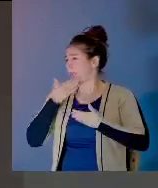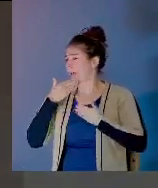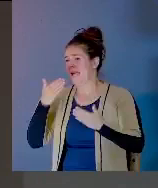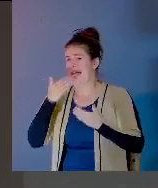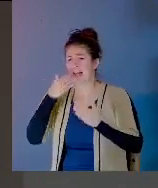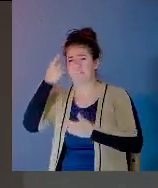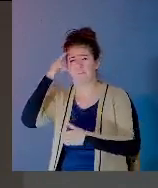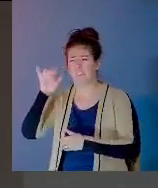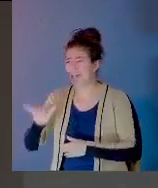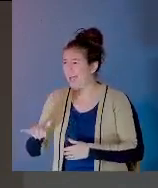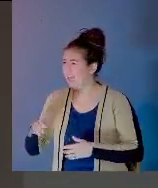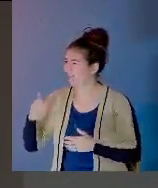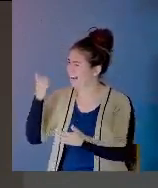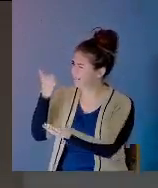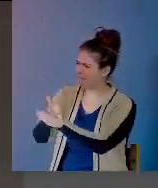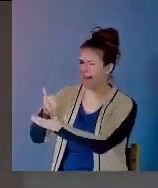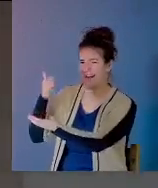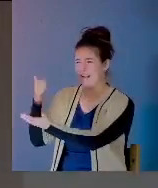Sonia.